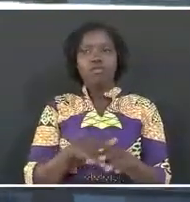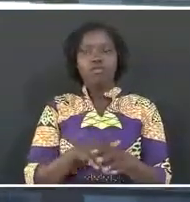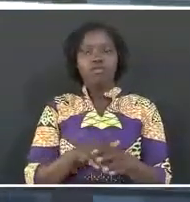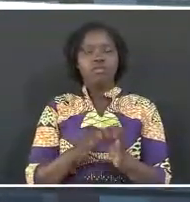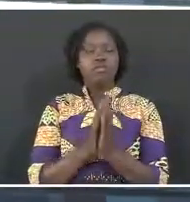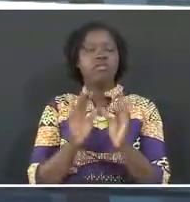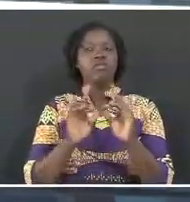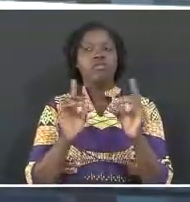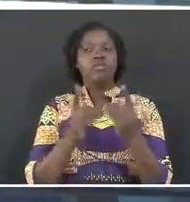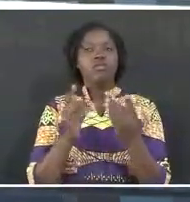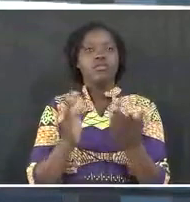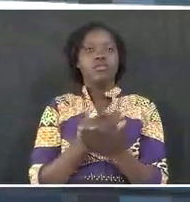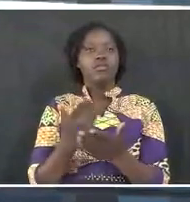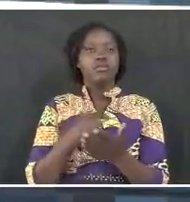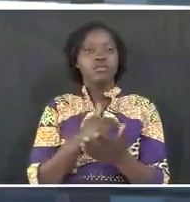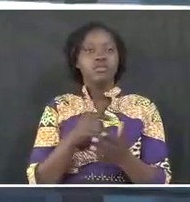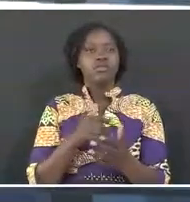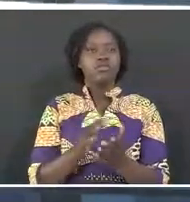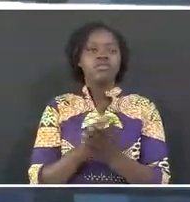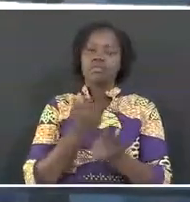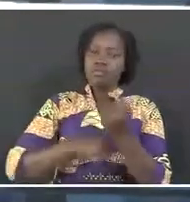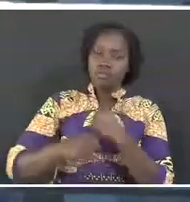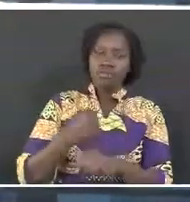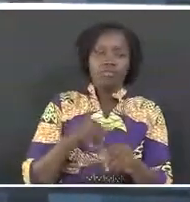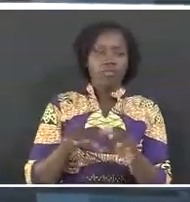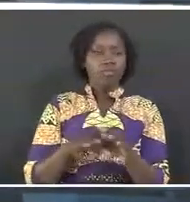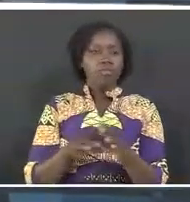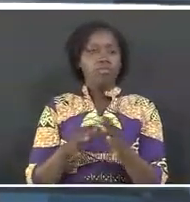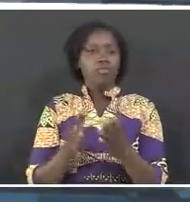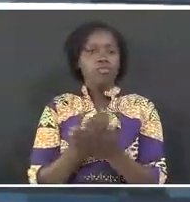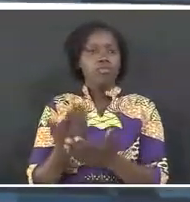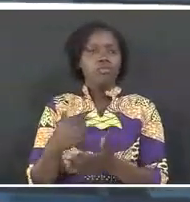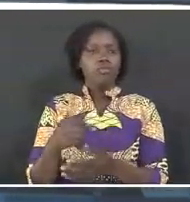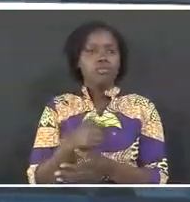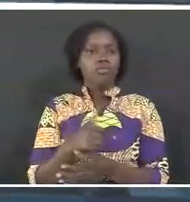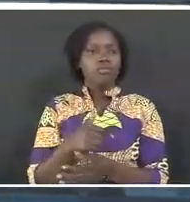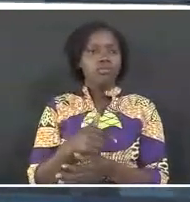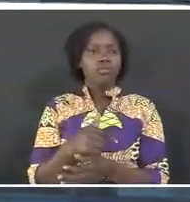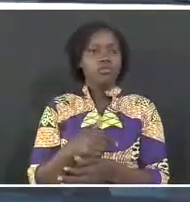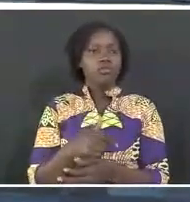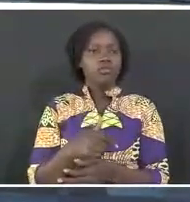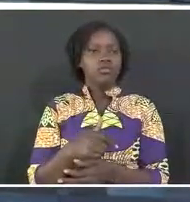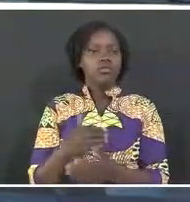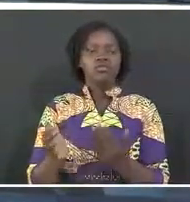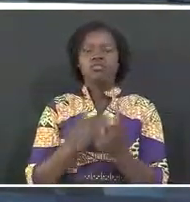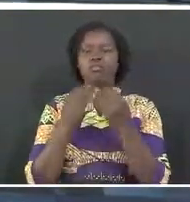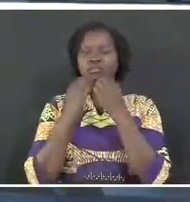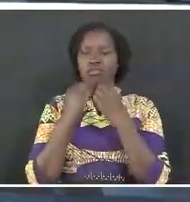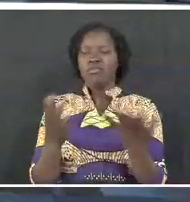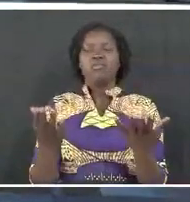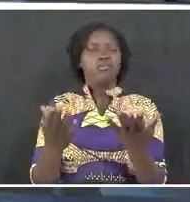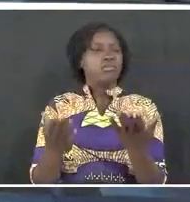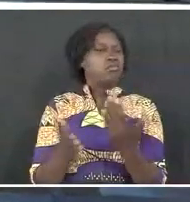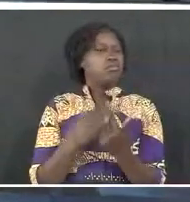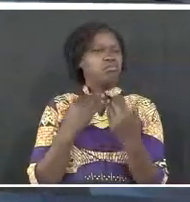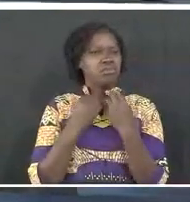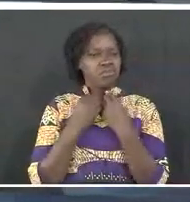departments. Some of us are active members. Some of us don't really care. We don't really